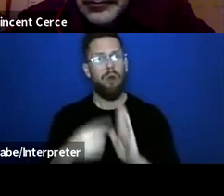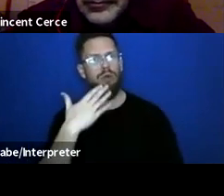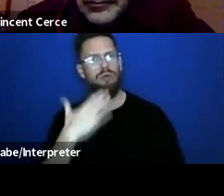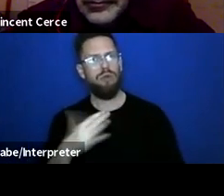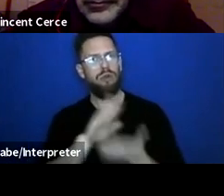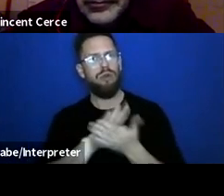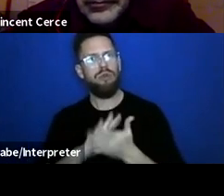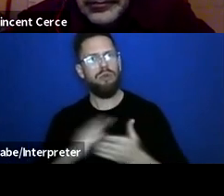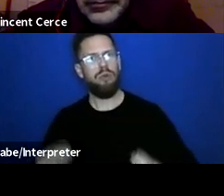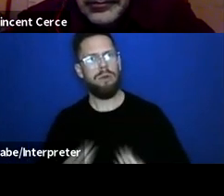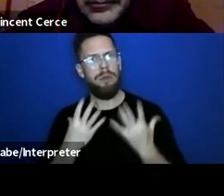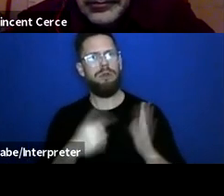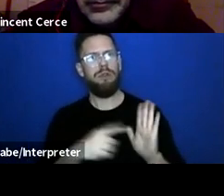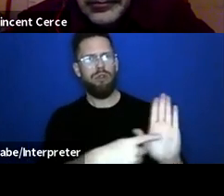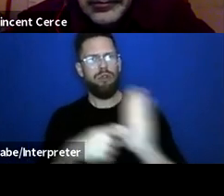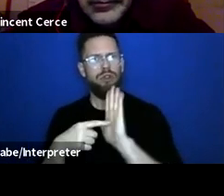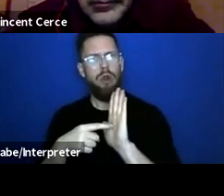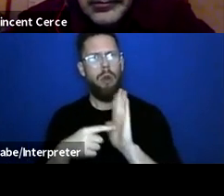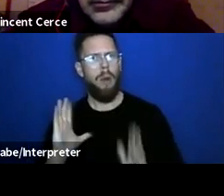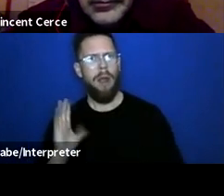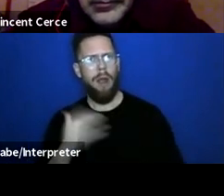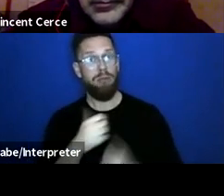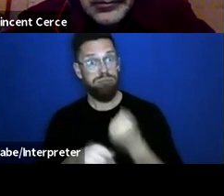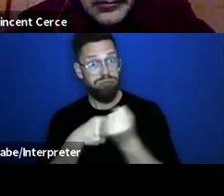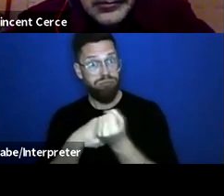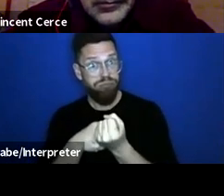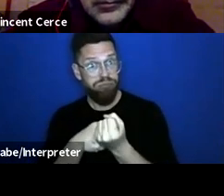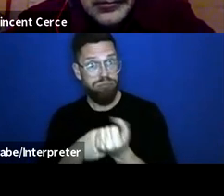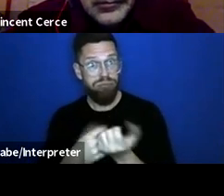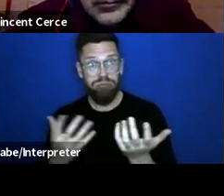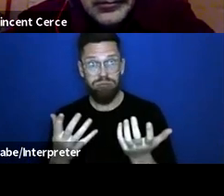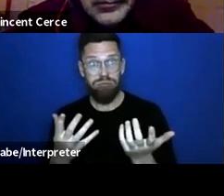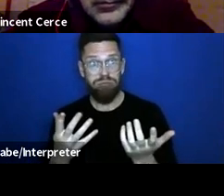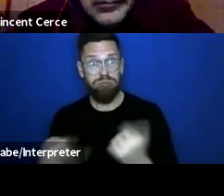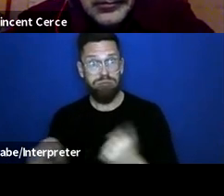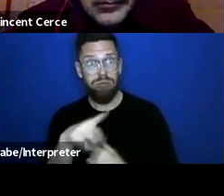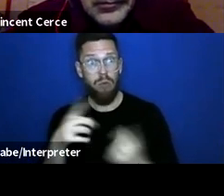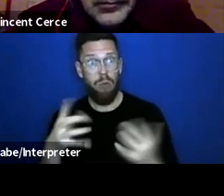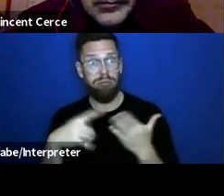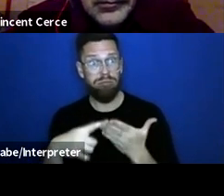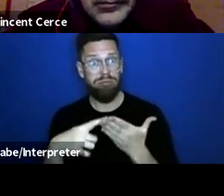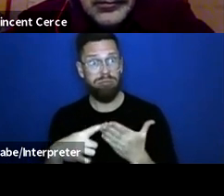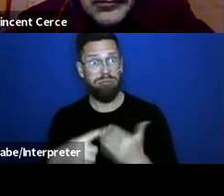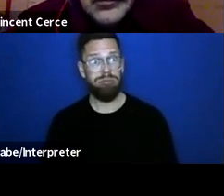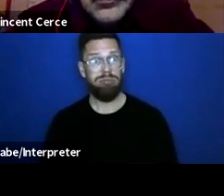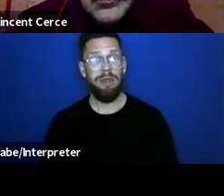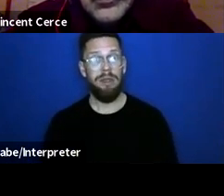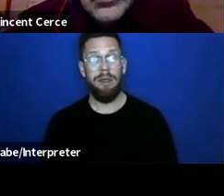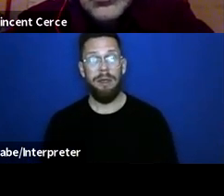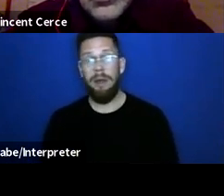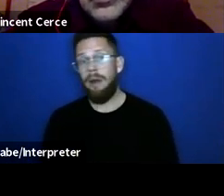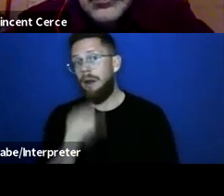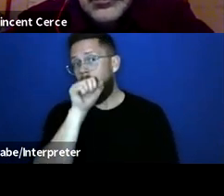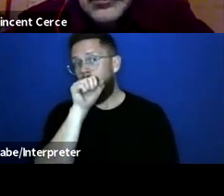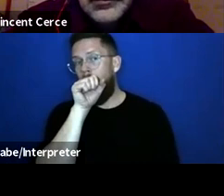to know that you're in support of it. Okay, certainly let's start with that. Is there any discussion about that at all? No? I think it's a great